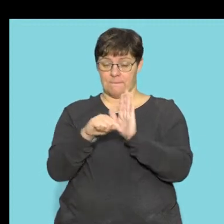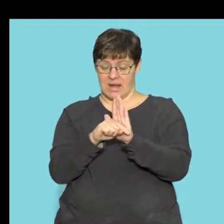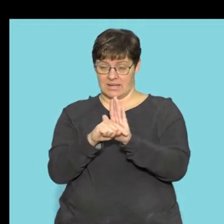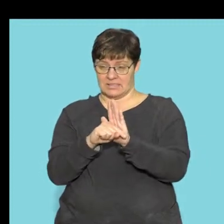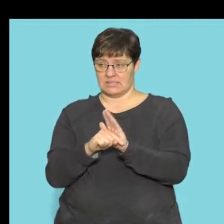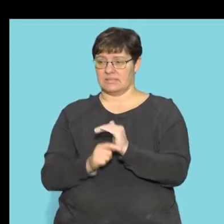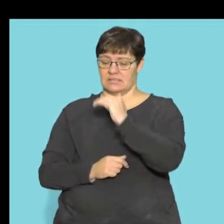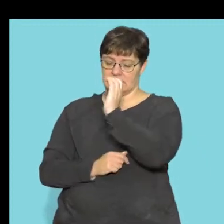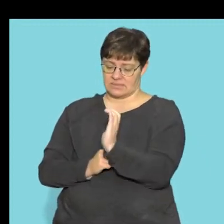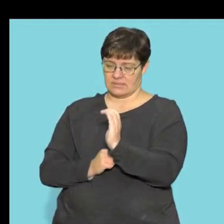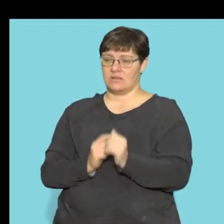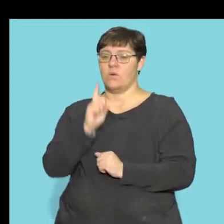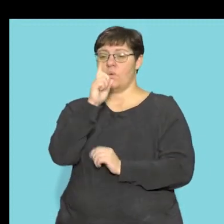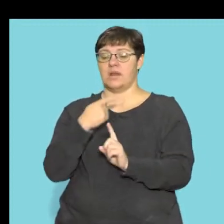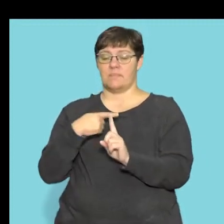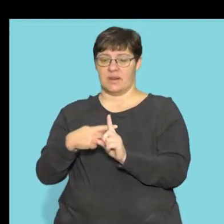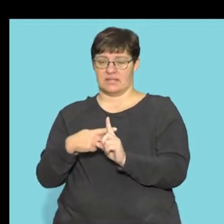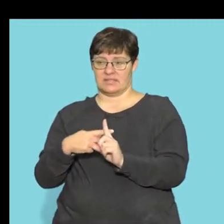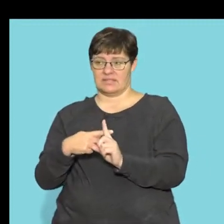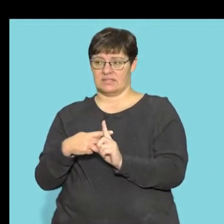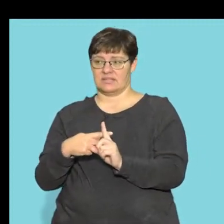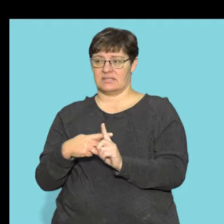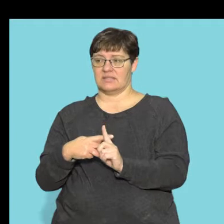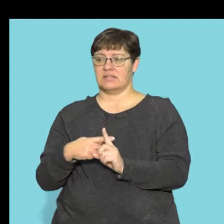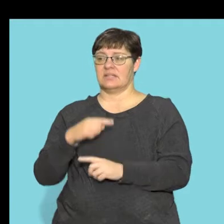minus, open a bracket, 1 plus